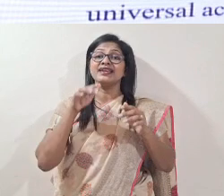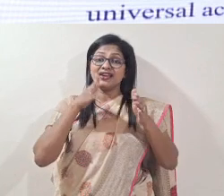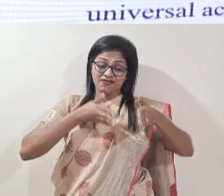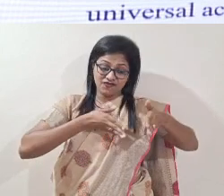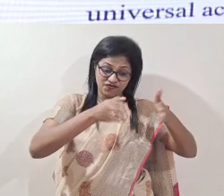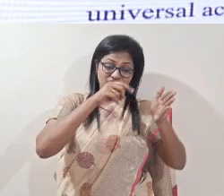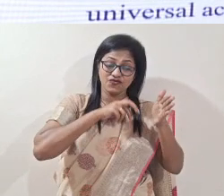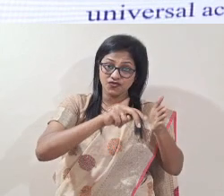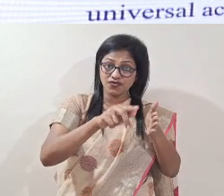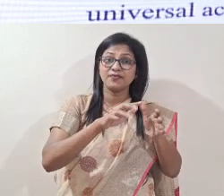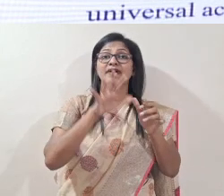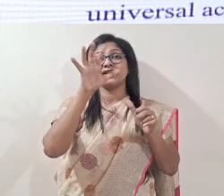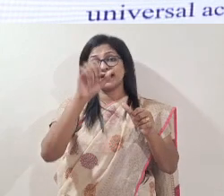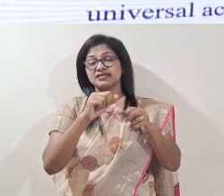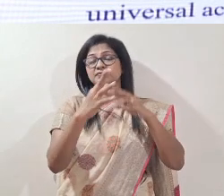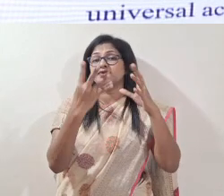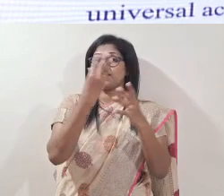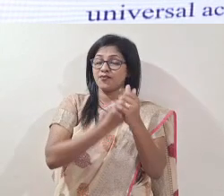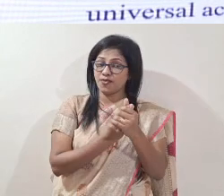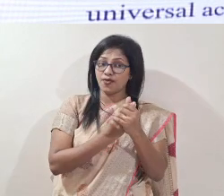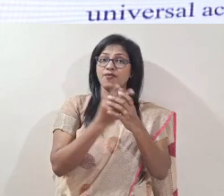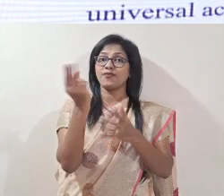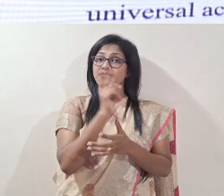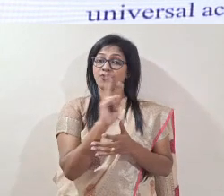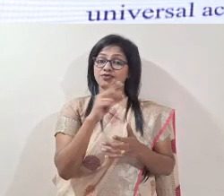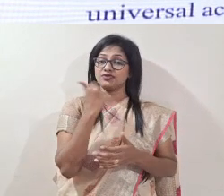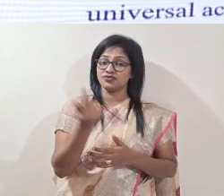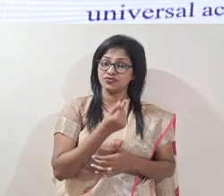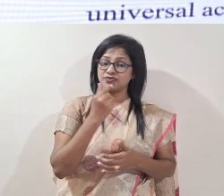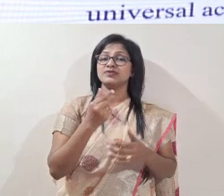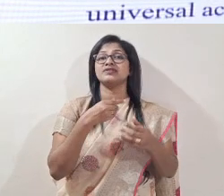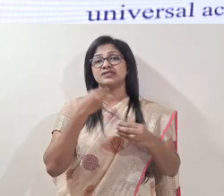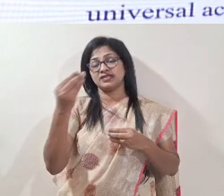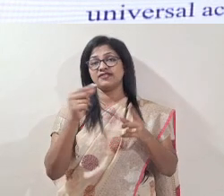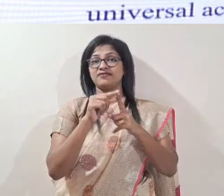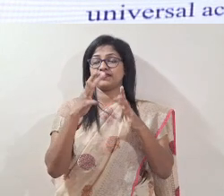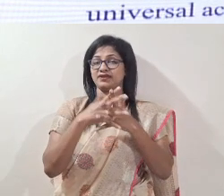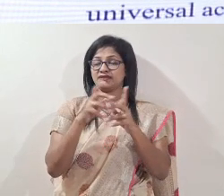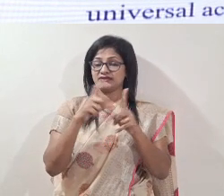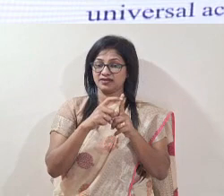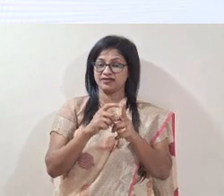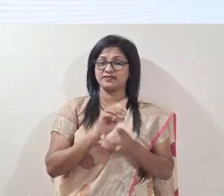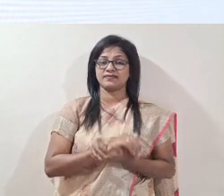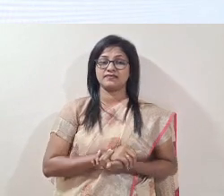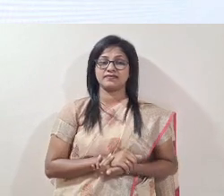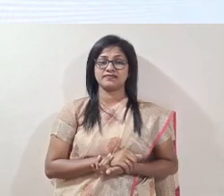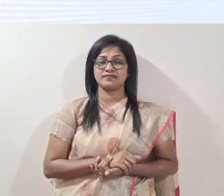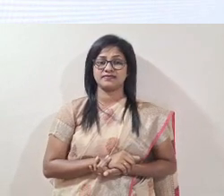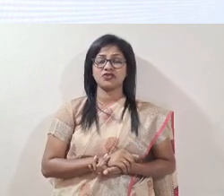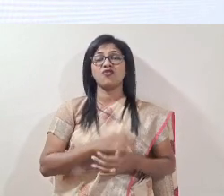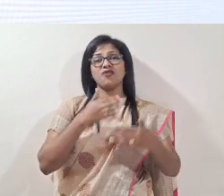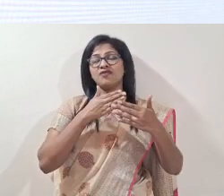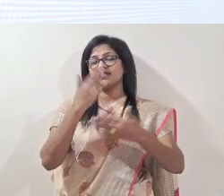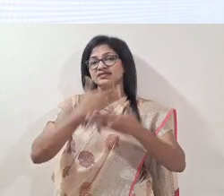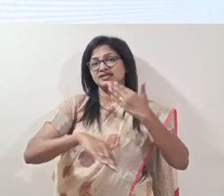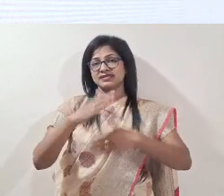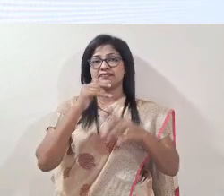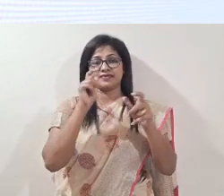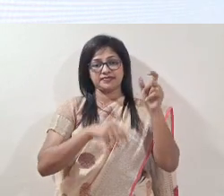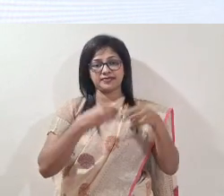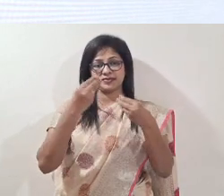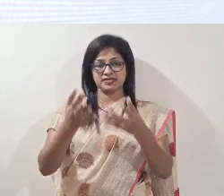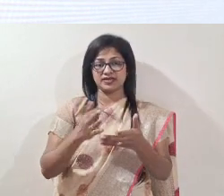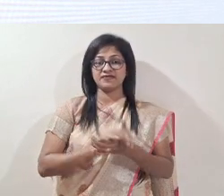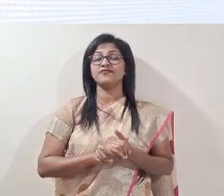on the footpaths as well as give accessibility to the PWDs or the physically challenged. So